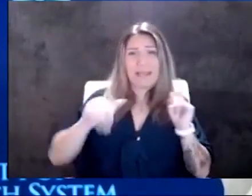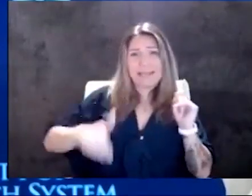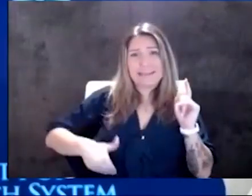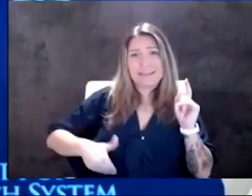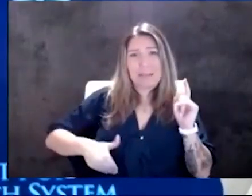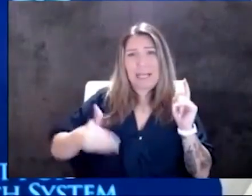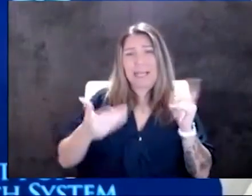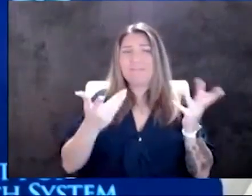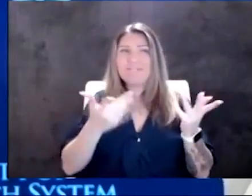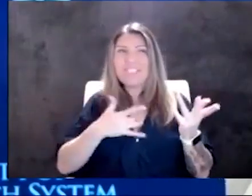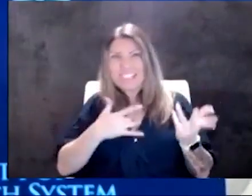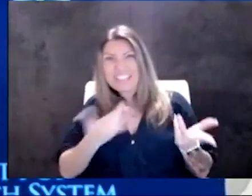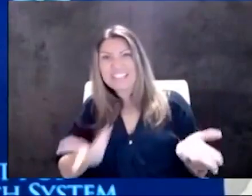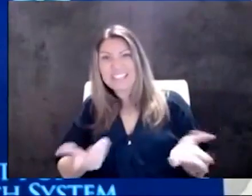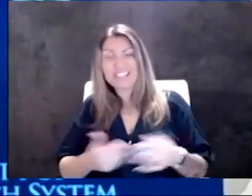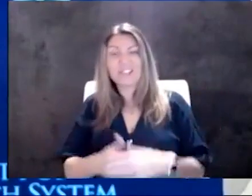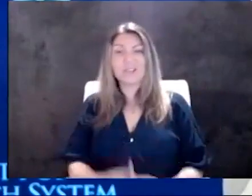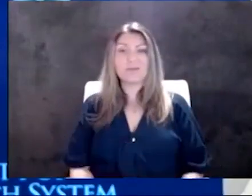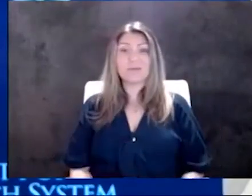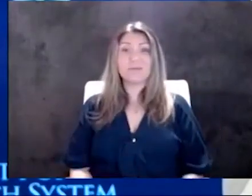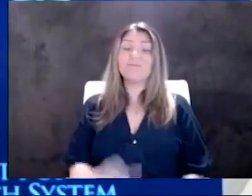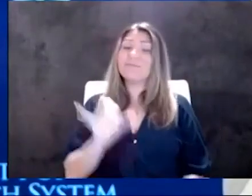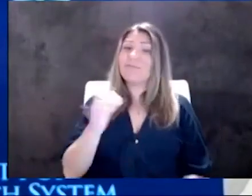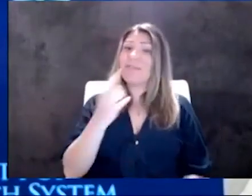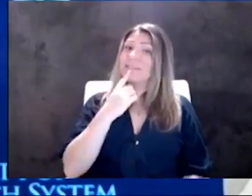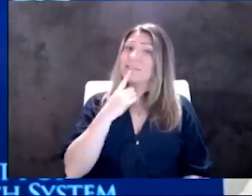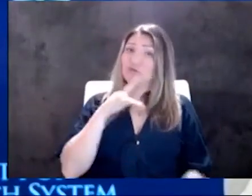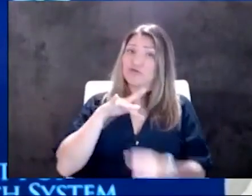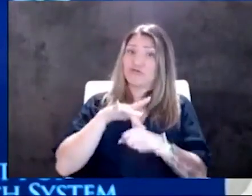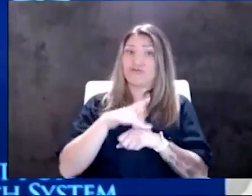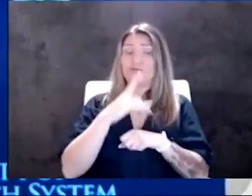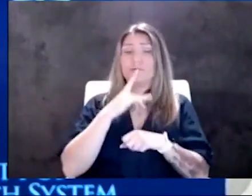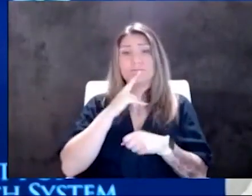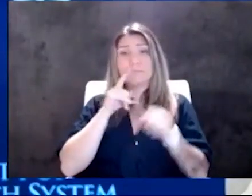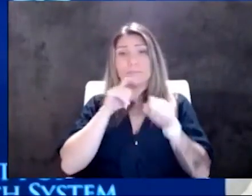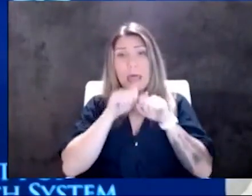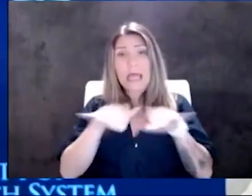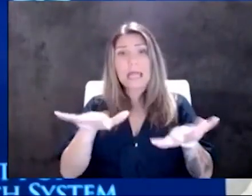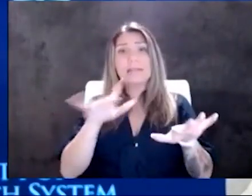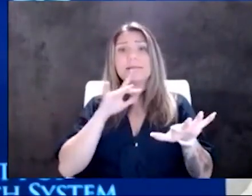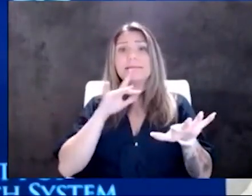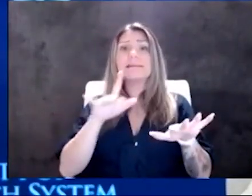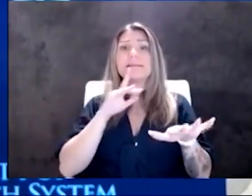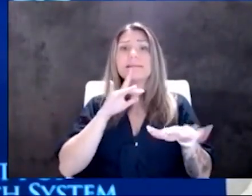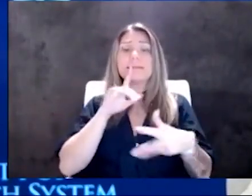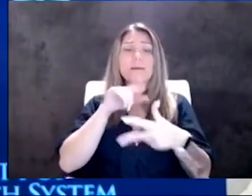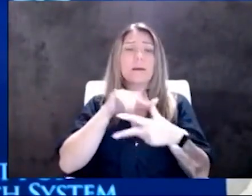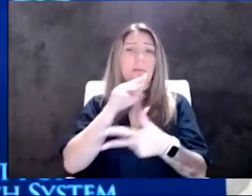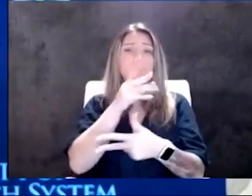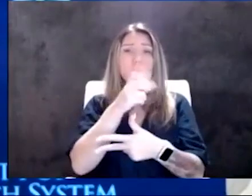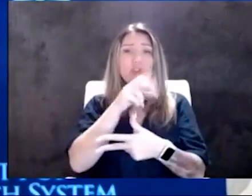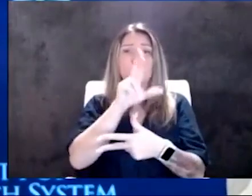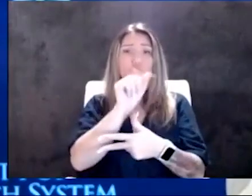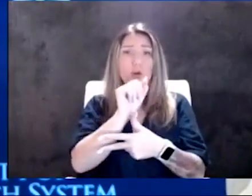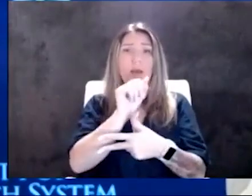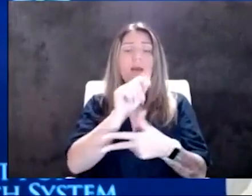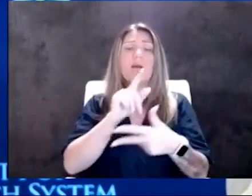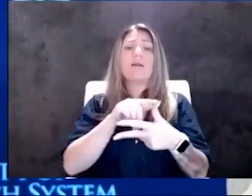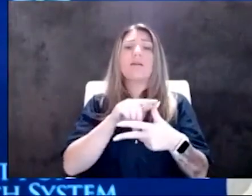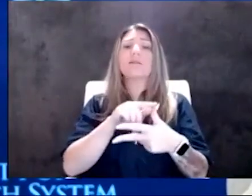And as I said earlier, I was blessed. I got the Moderna vaccine back in January and early February. I'm going to